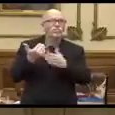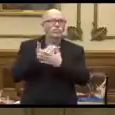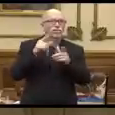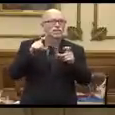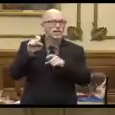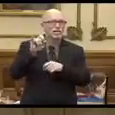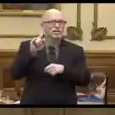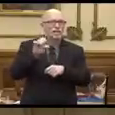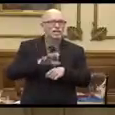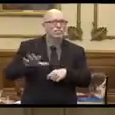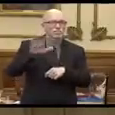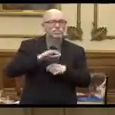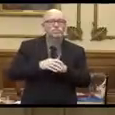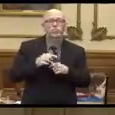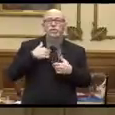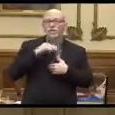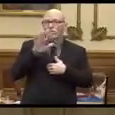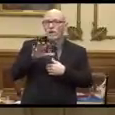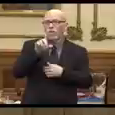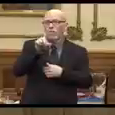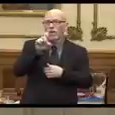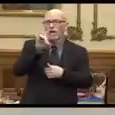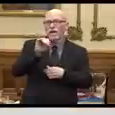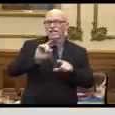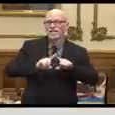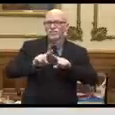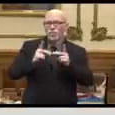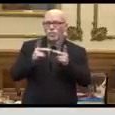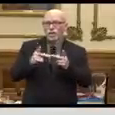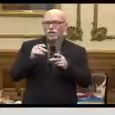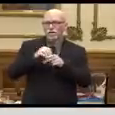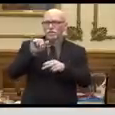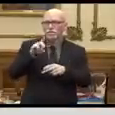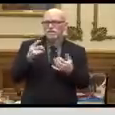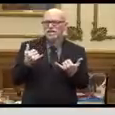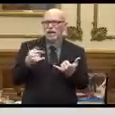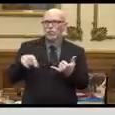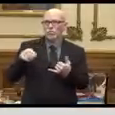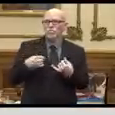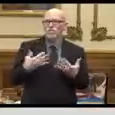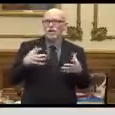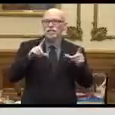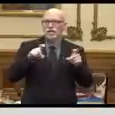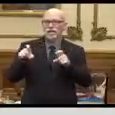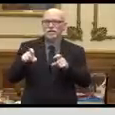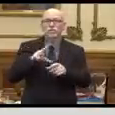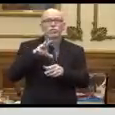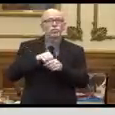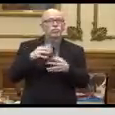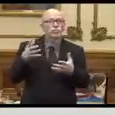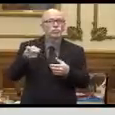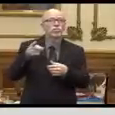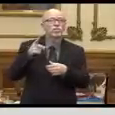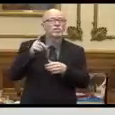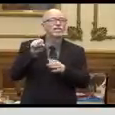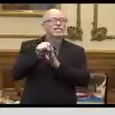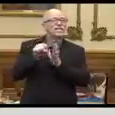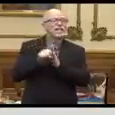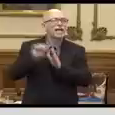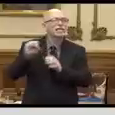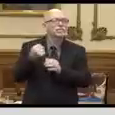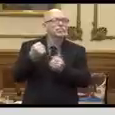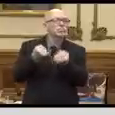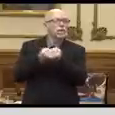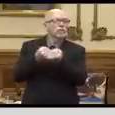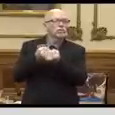efforts. Currently, about 180 different locations around the state are providing testing, including these state-sponsored